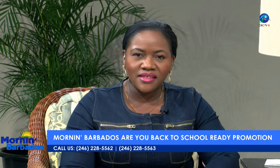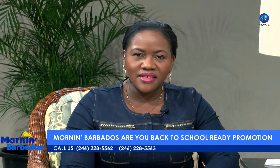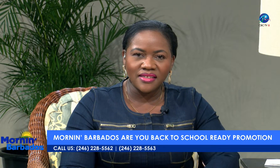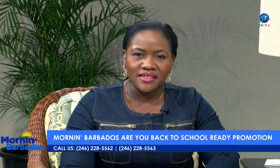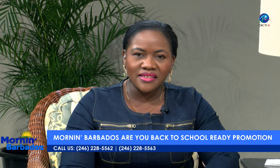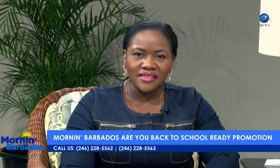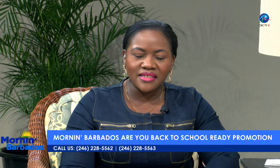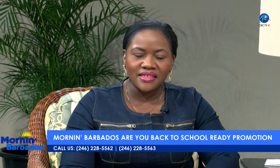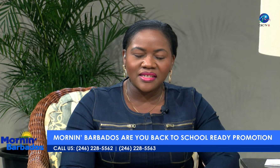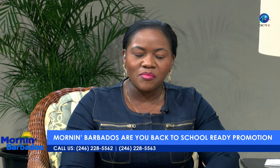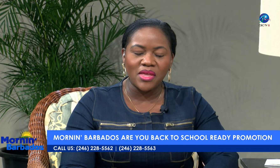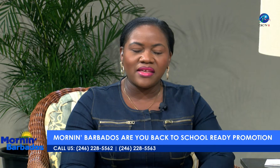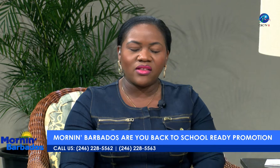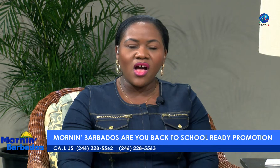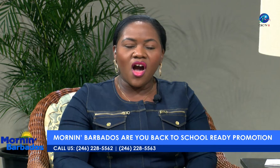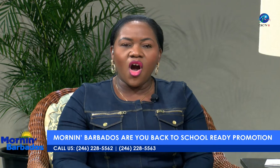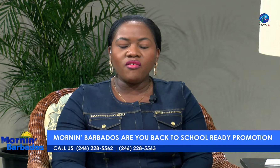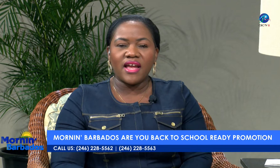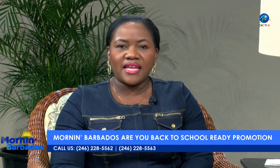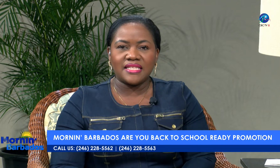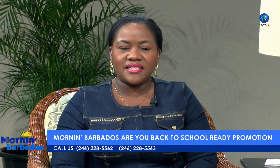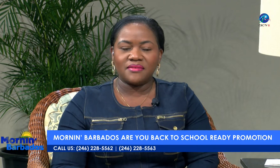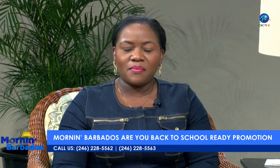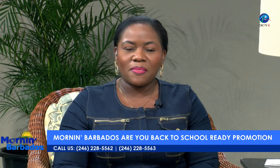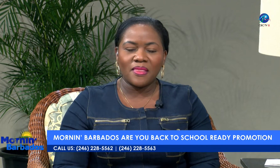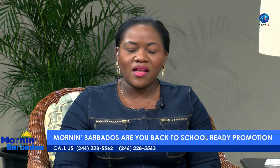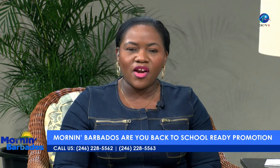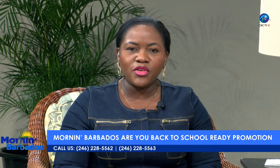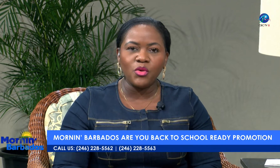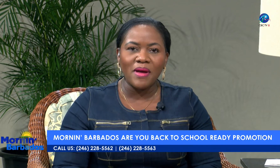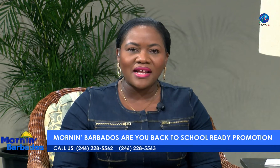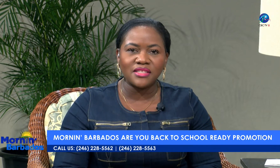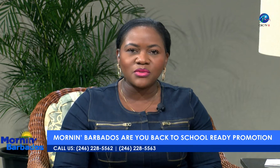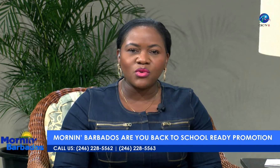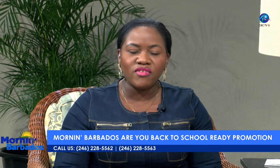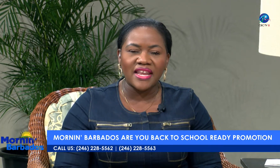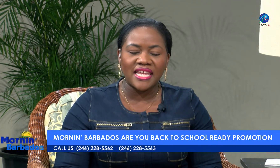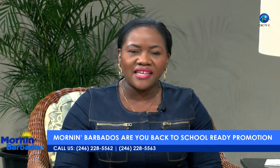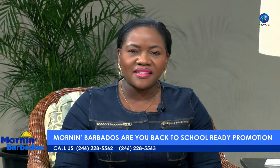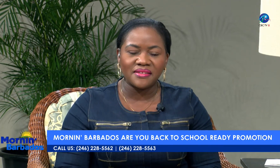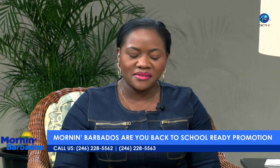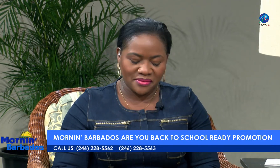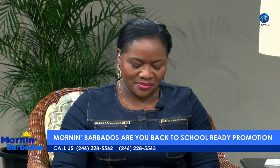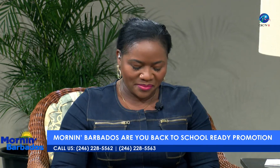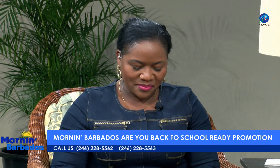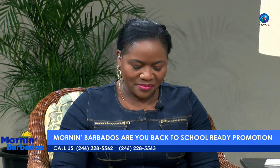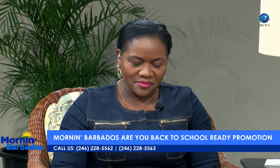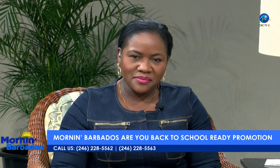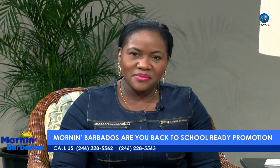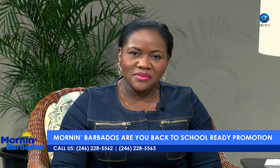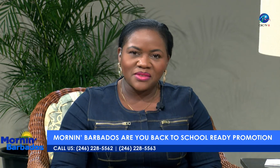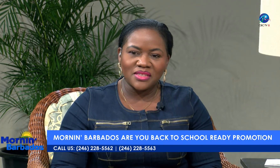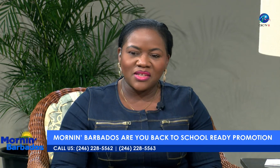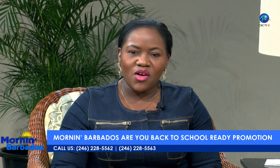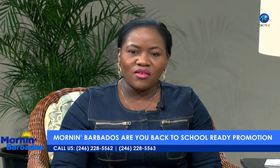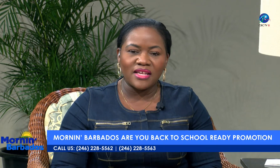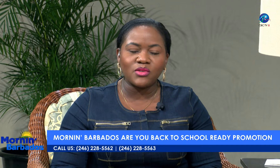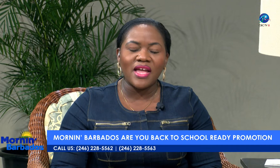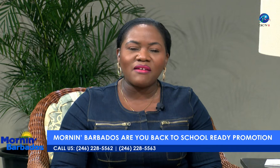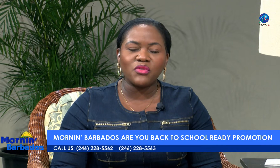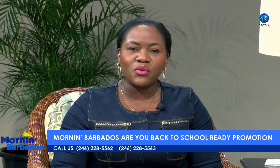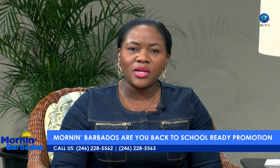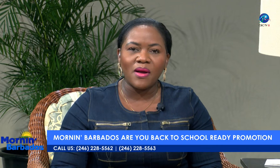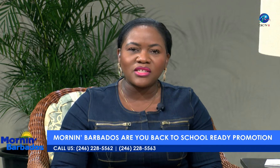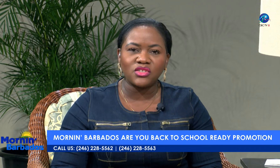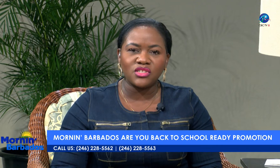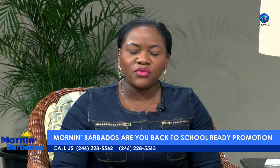Tania. Camille. All right. Are you back to school ready? Yes, please. All right.